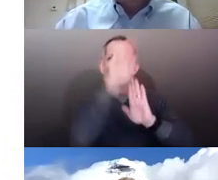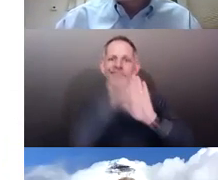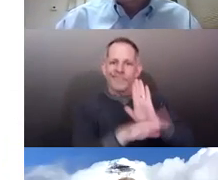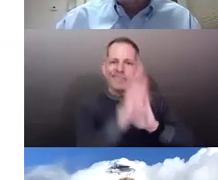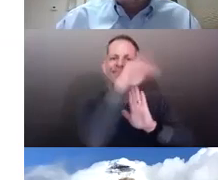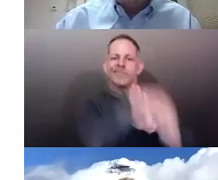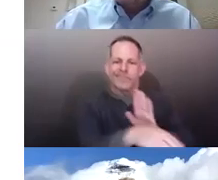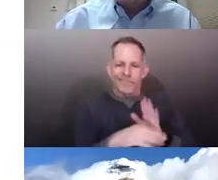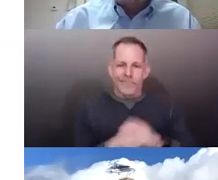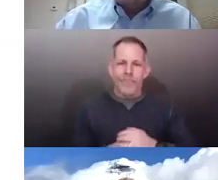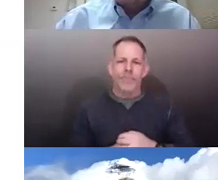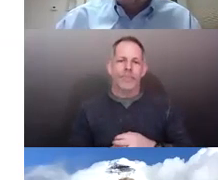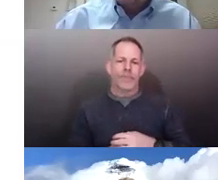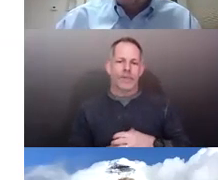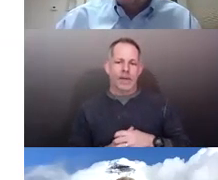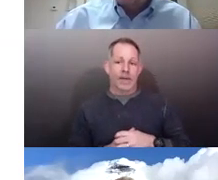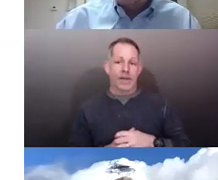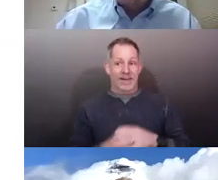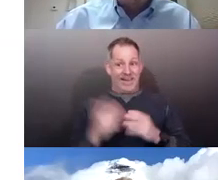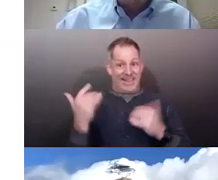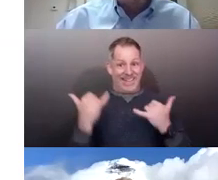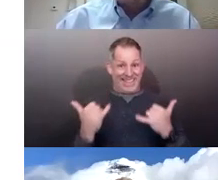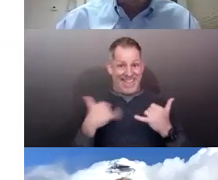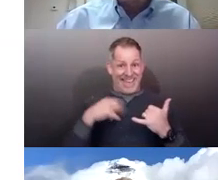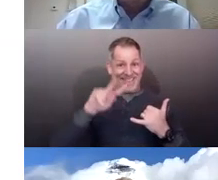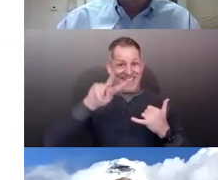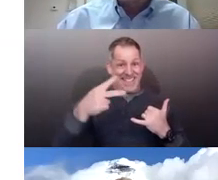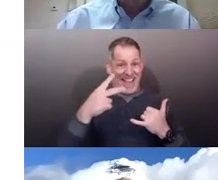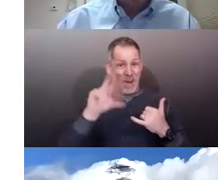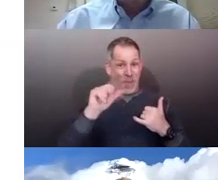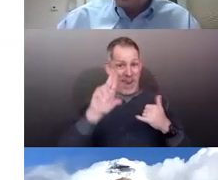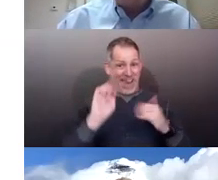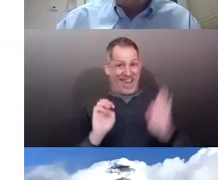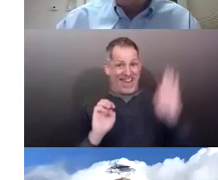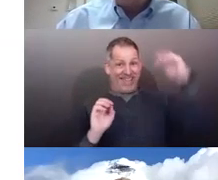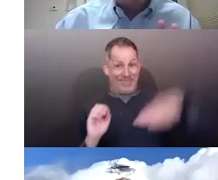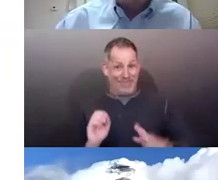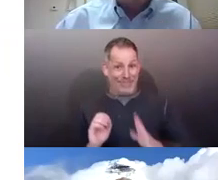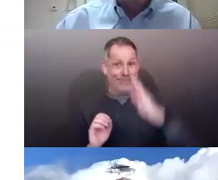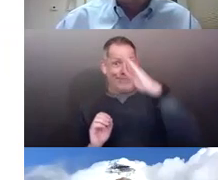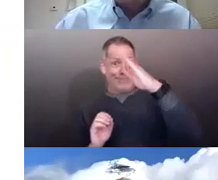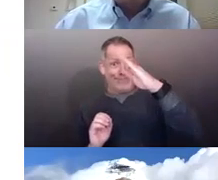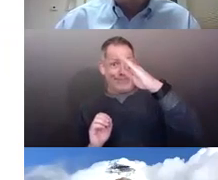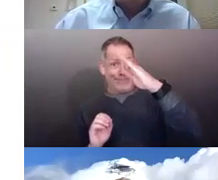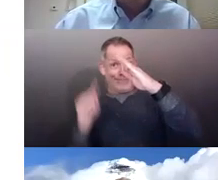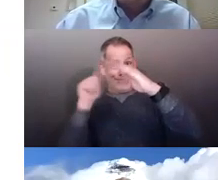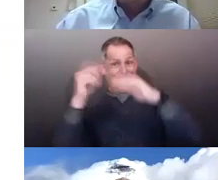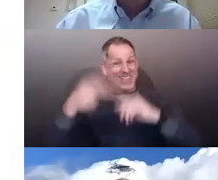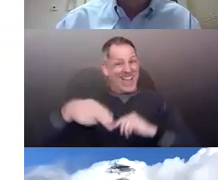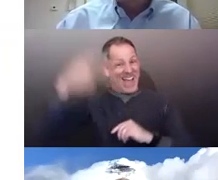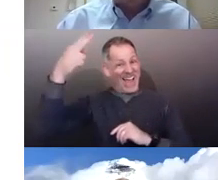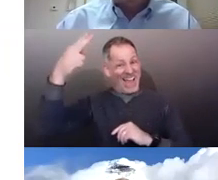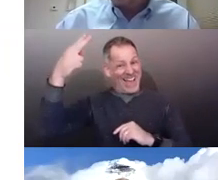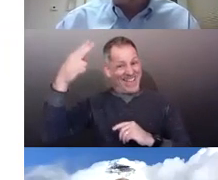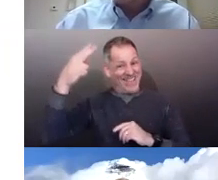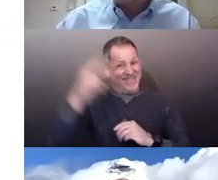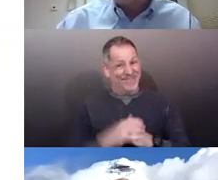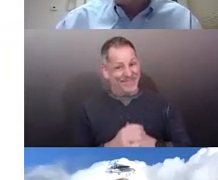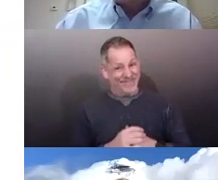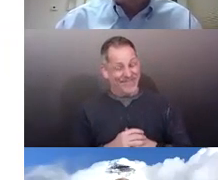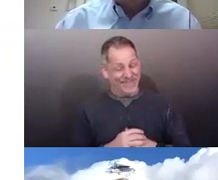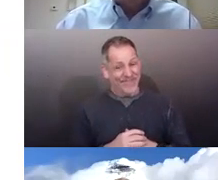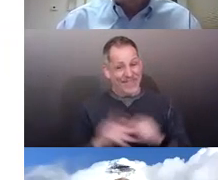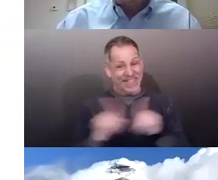is what our epidemiology and disease control staff see on a day-by-day basis. These are the number of cases coming in, and as you